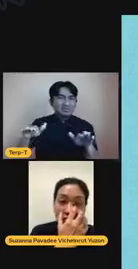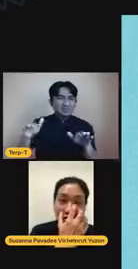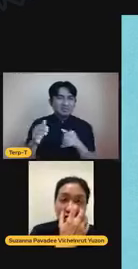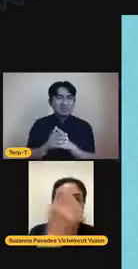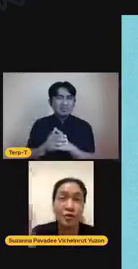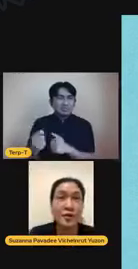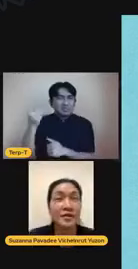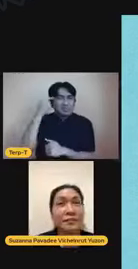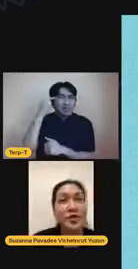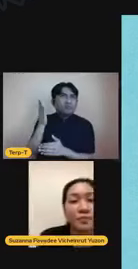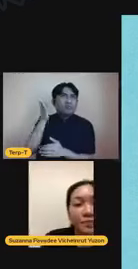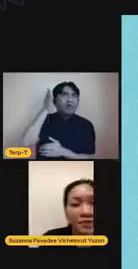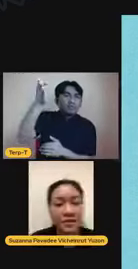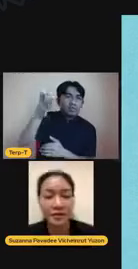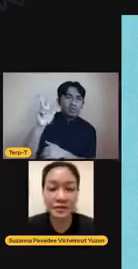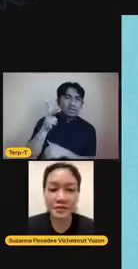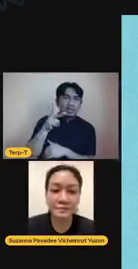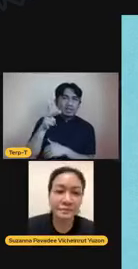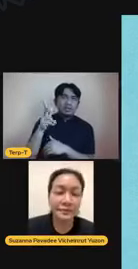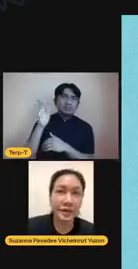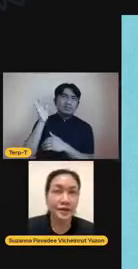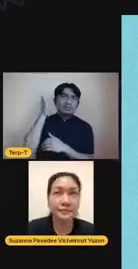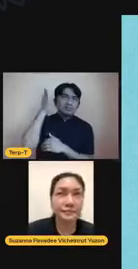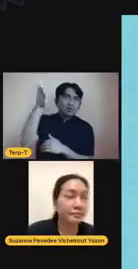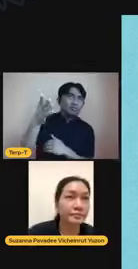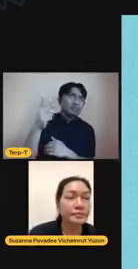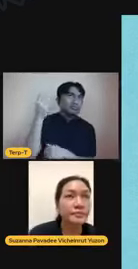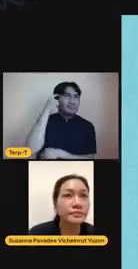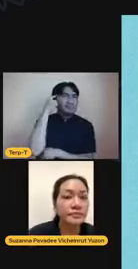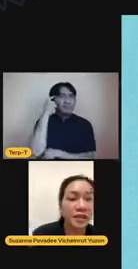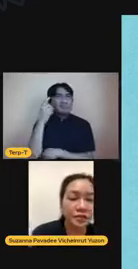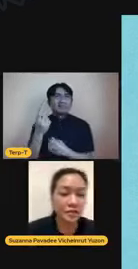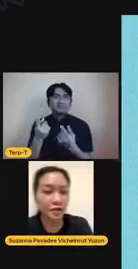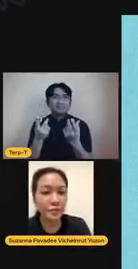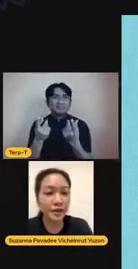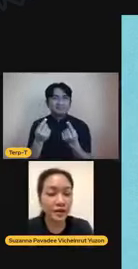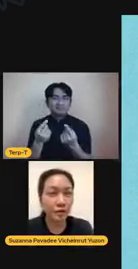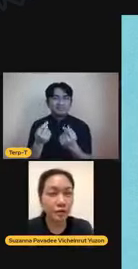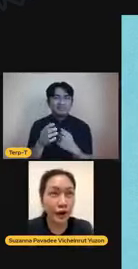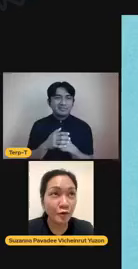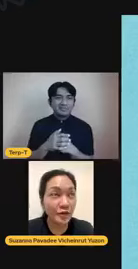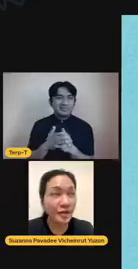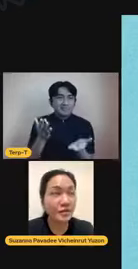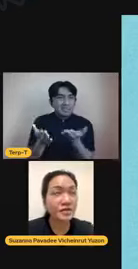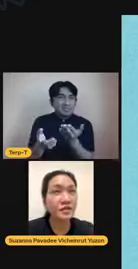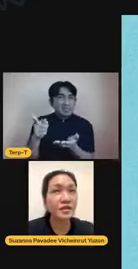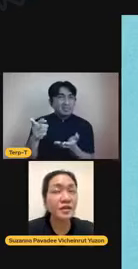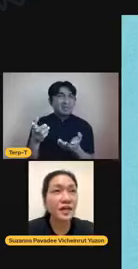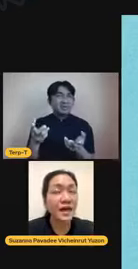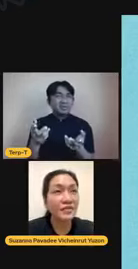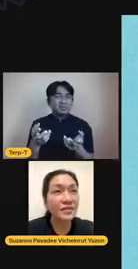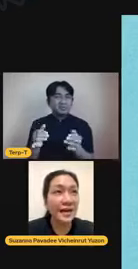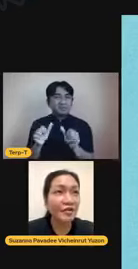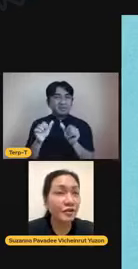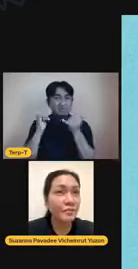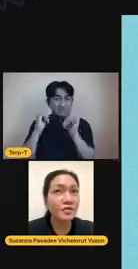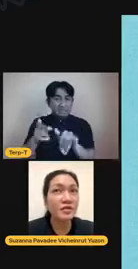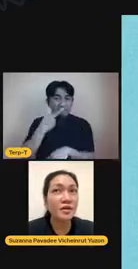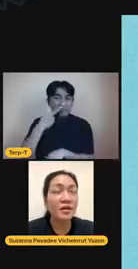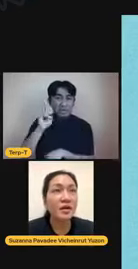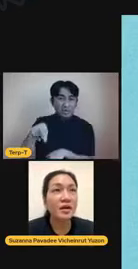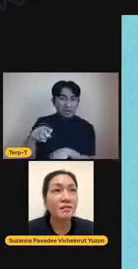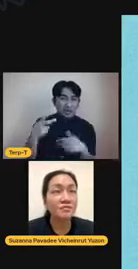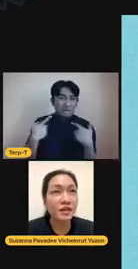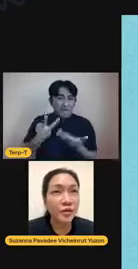now. So if you want them to still, you know, still be rowdy or still having